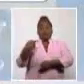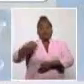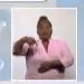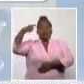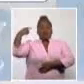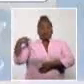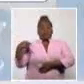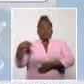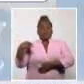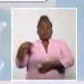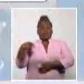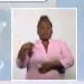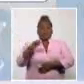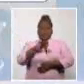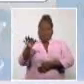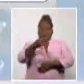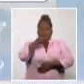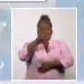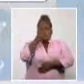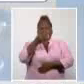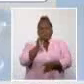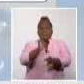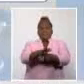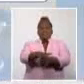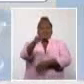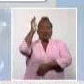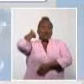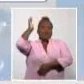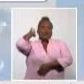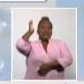It must be said that of the